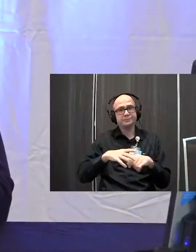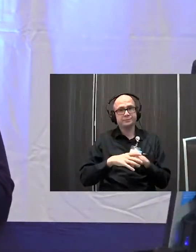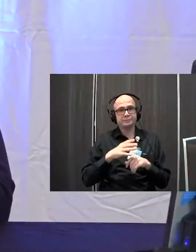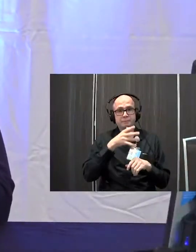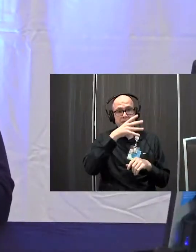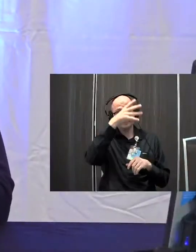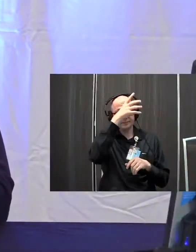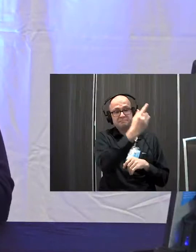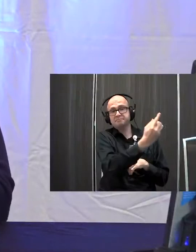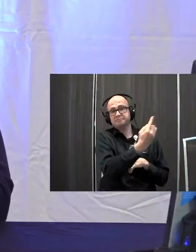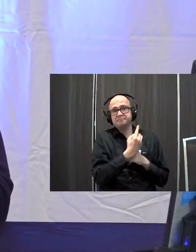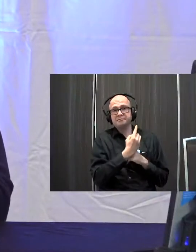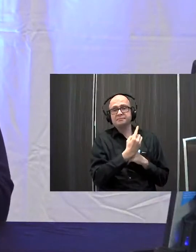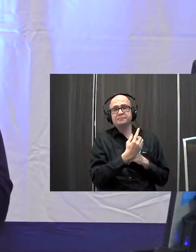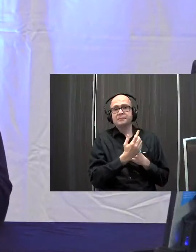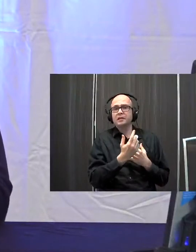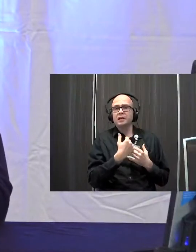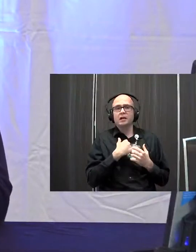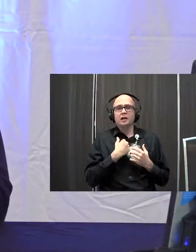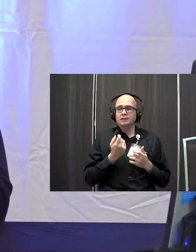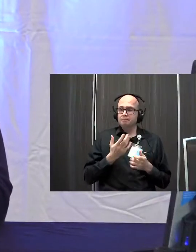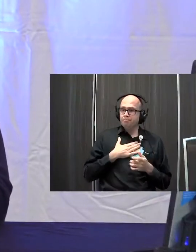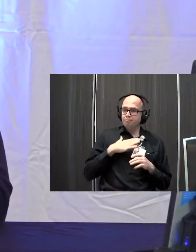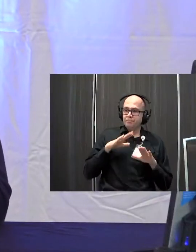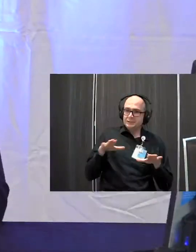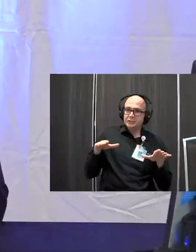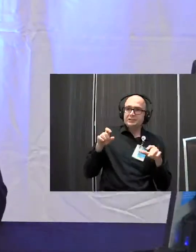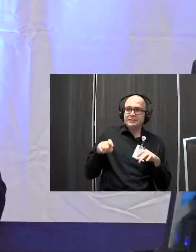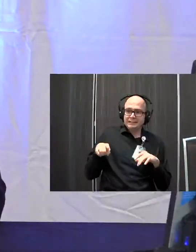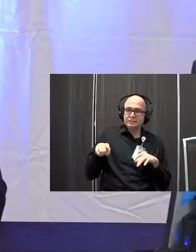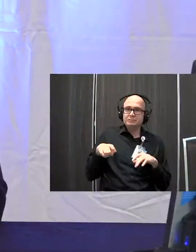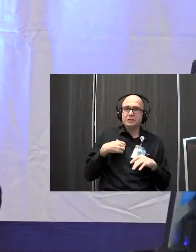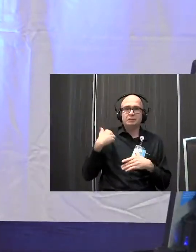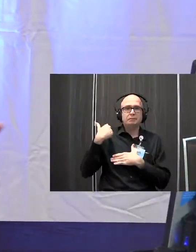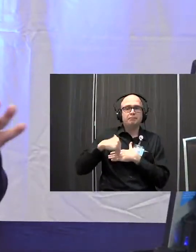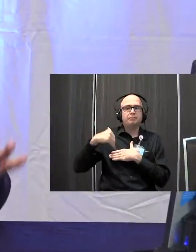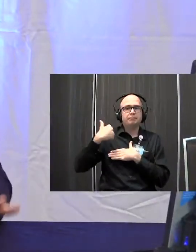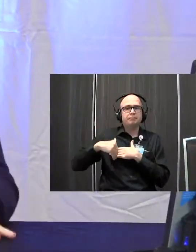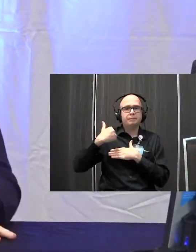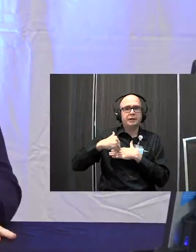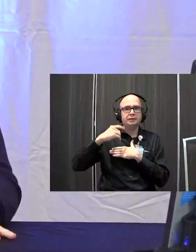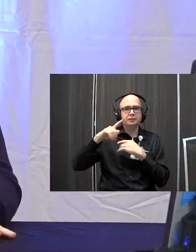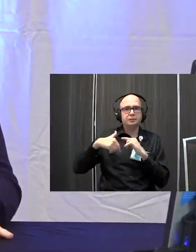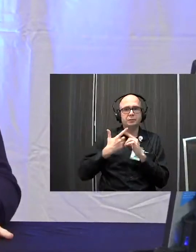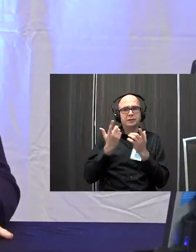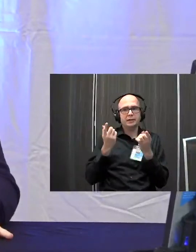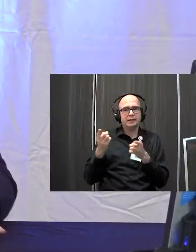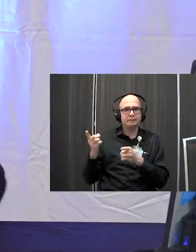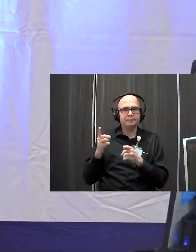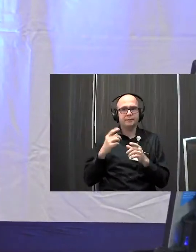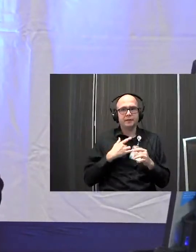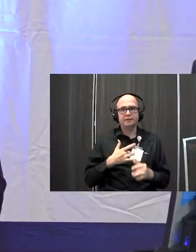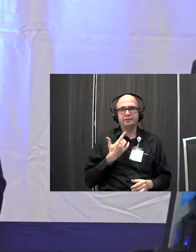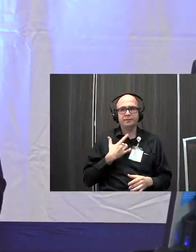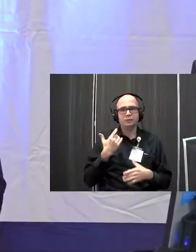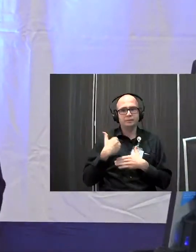parents come in and say to me, I understand my child needs to do this. It really bothers me when it happens in this one spot. Like, I feel really